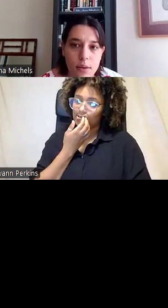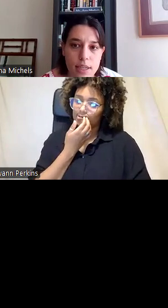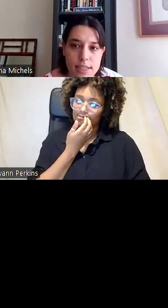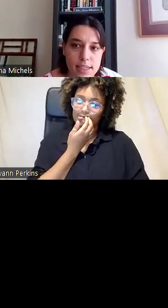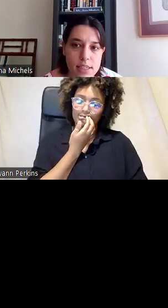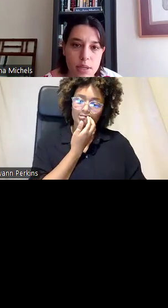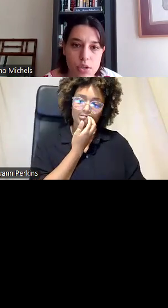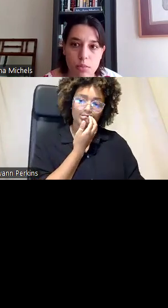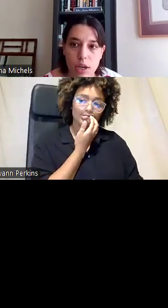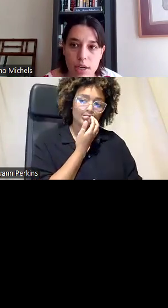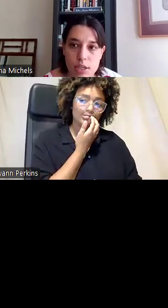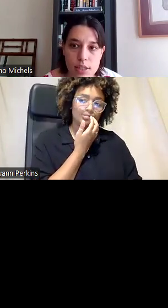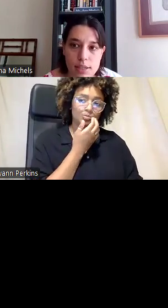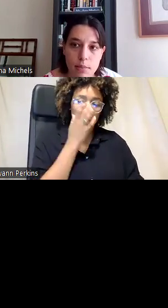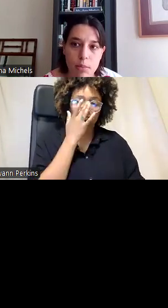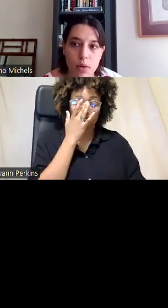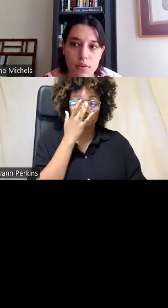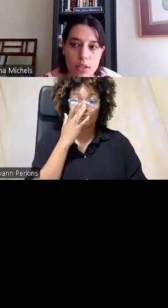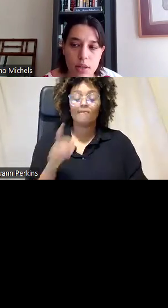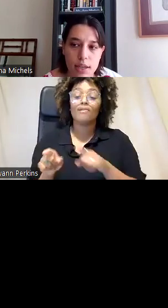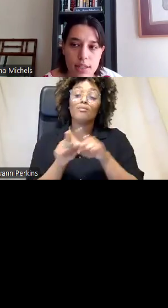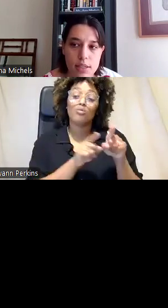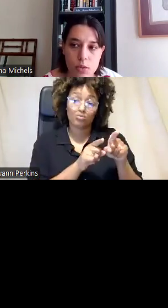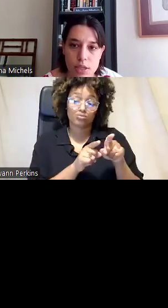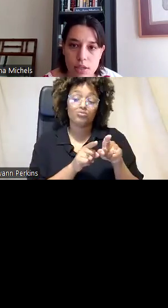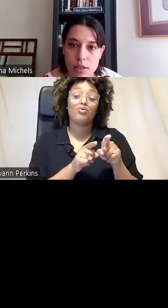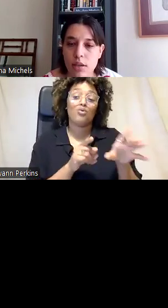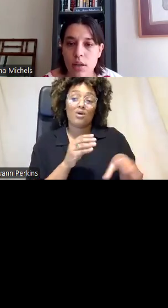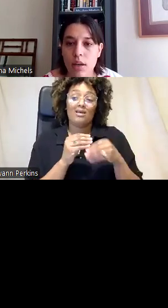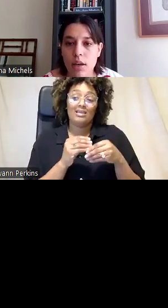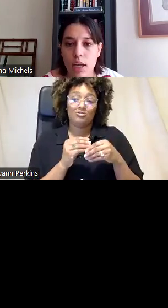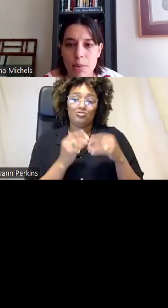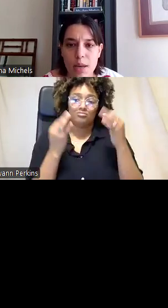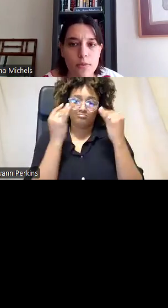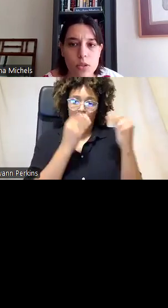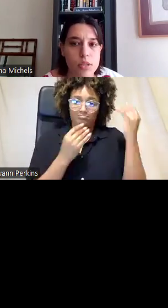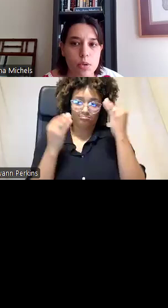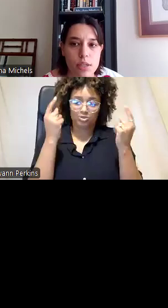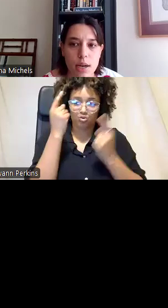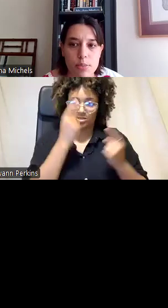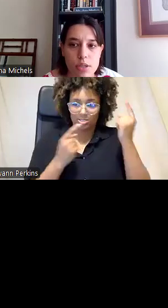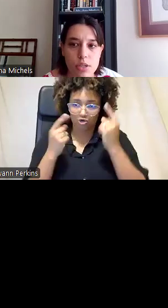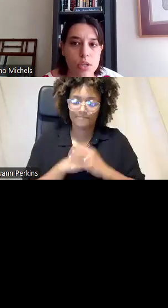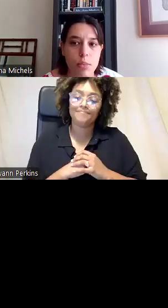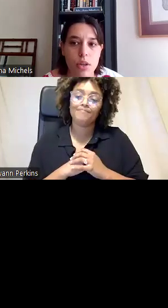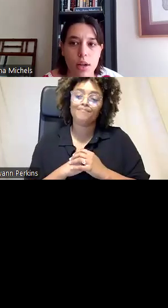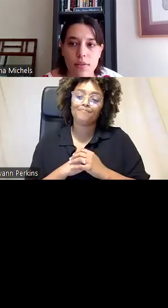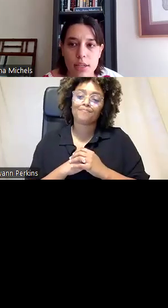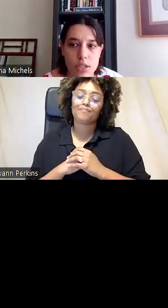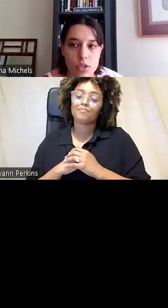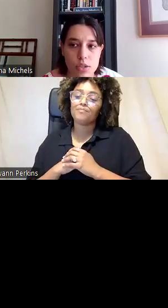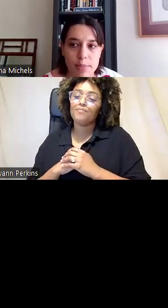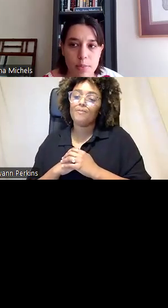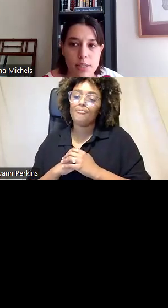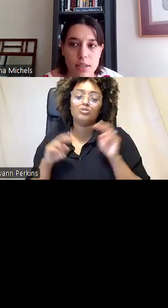Lastly, I want to discuss some additional precautions that may be relevant to a client's situation. It may be helpful to explore these options and determine the